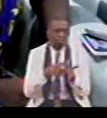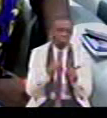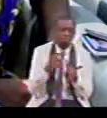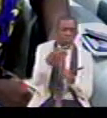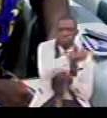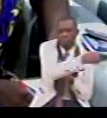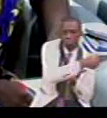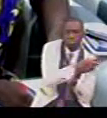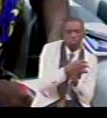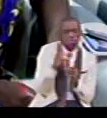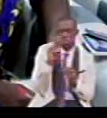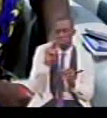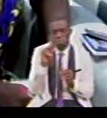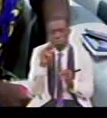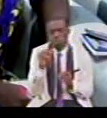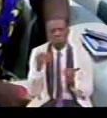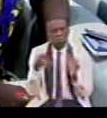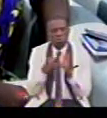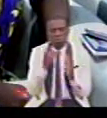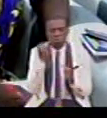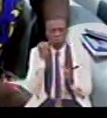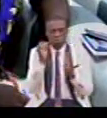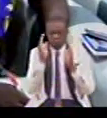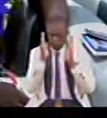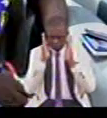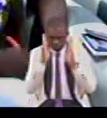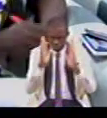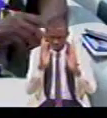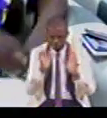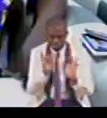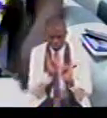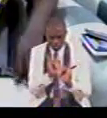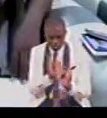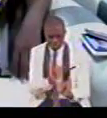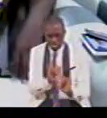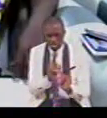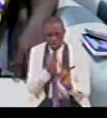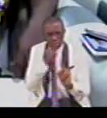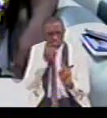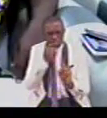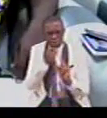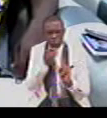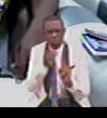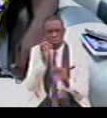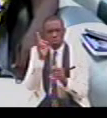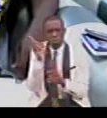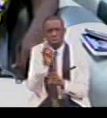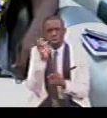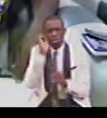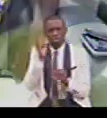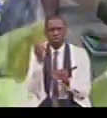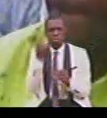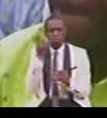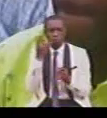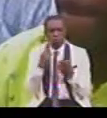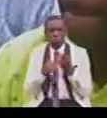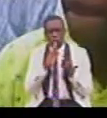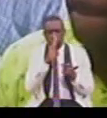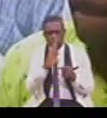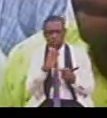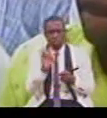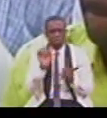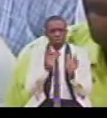here to begin he knew where to begin and he stayed there number five he knew who to engage along